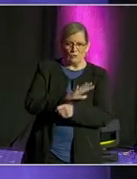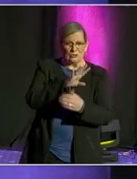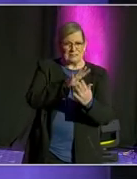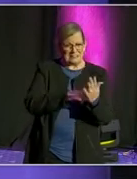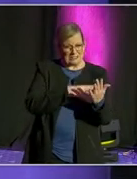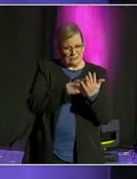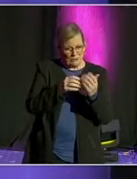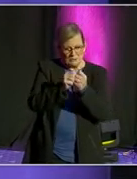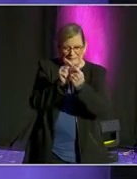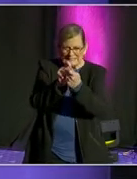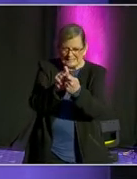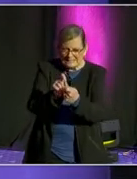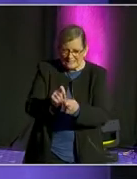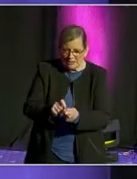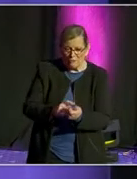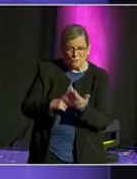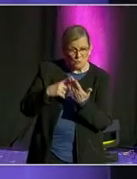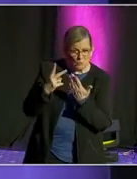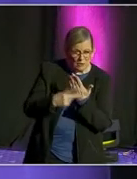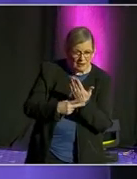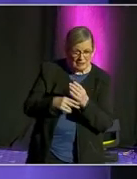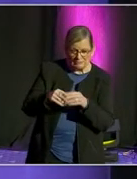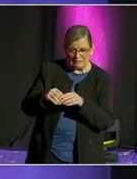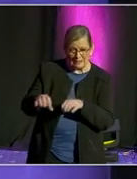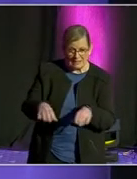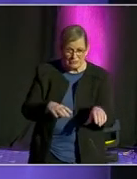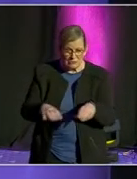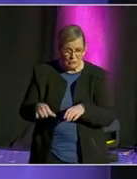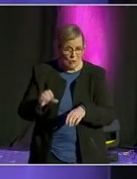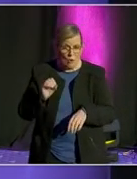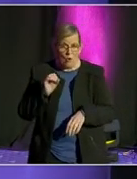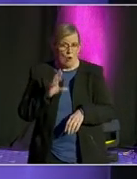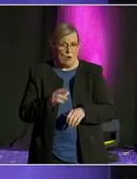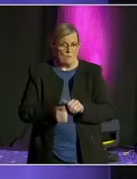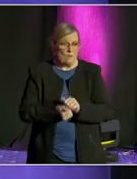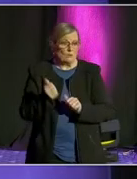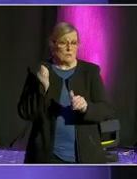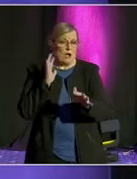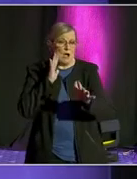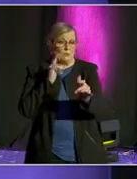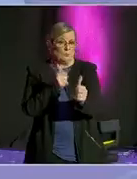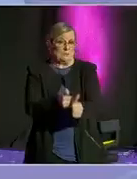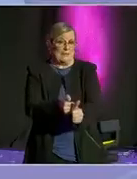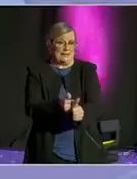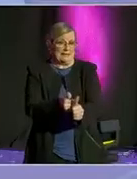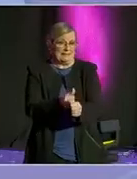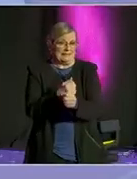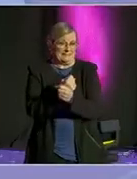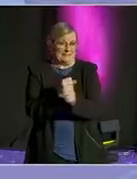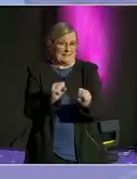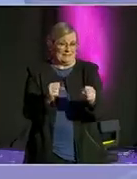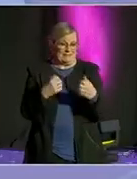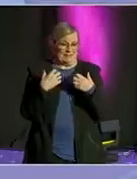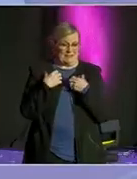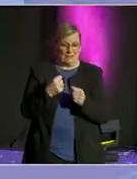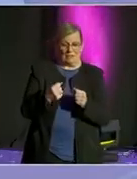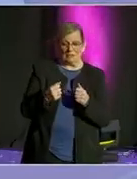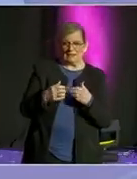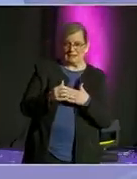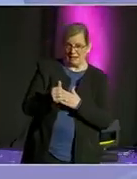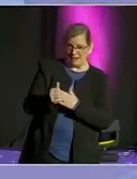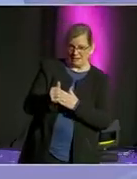festival programs and engaging activities, as well as the most up-to-date information on safety and health guidelines, go to